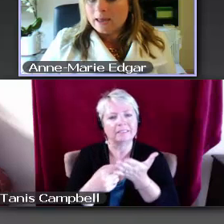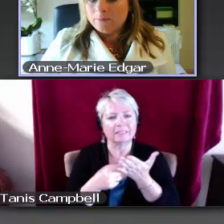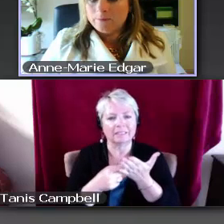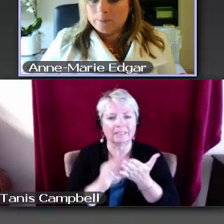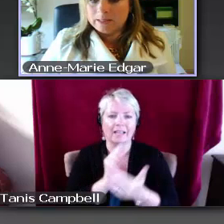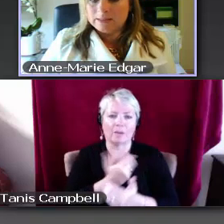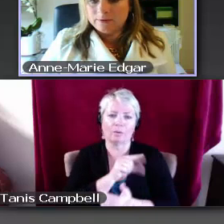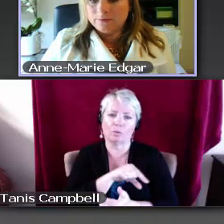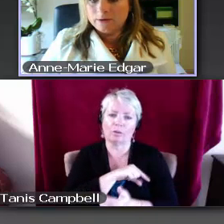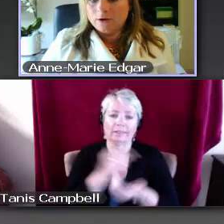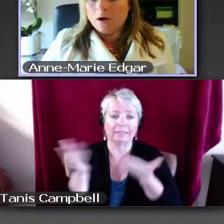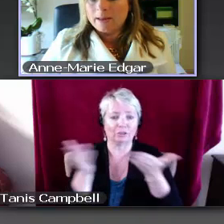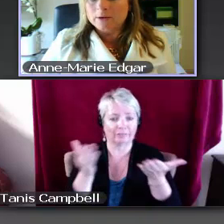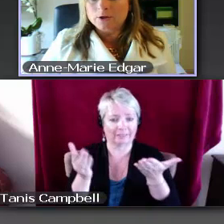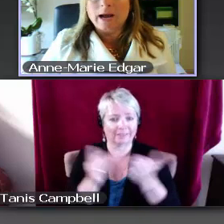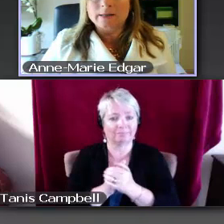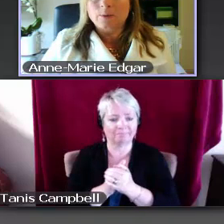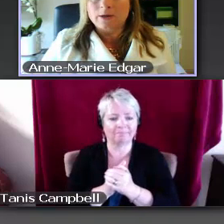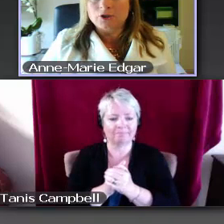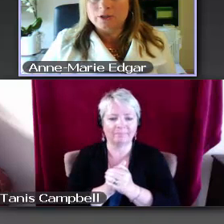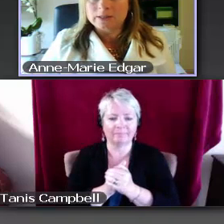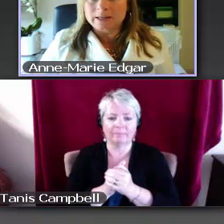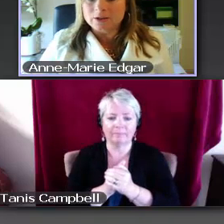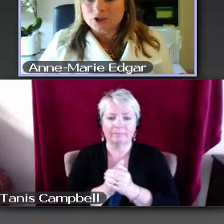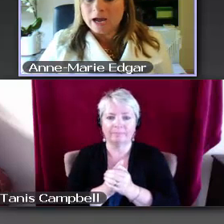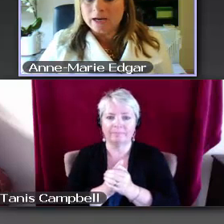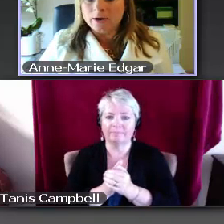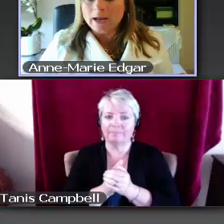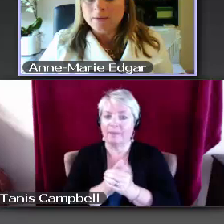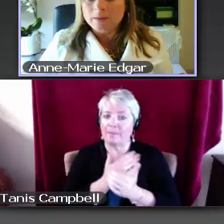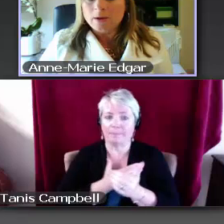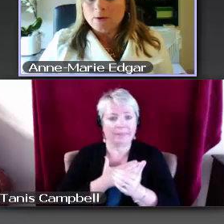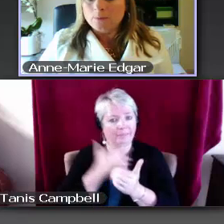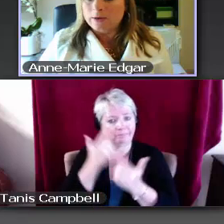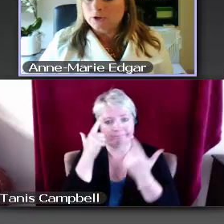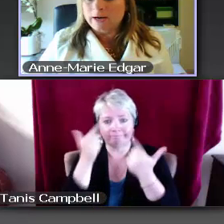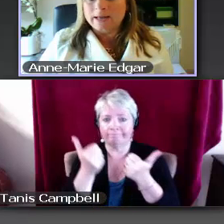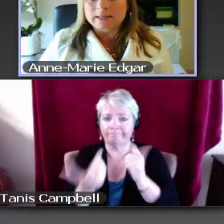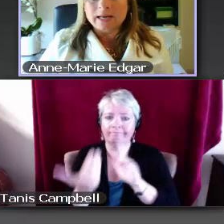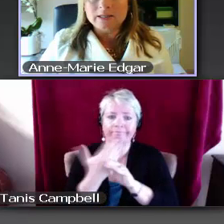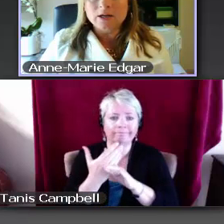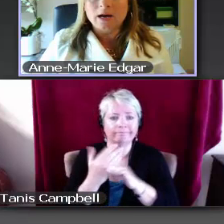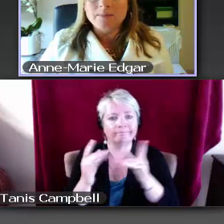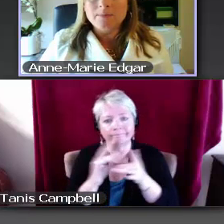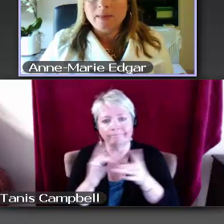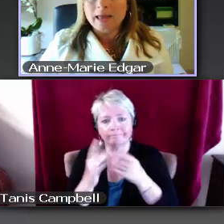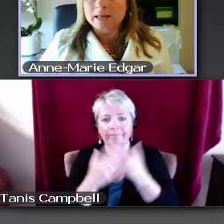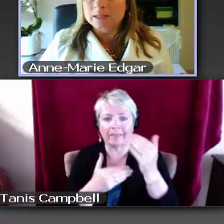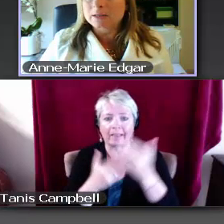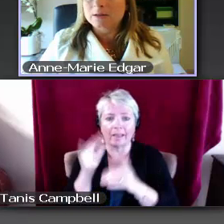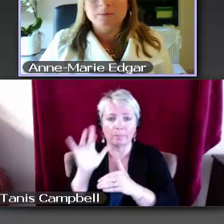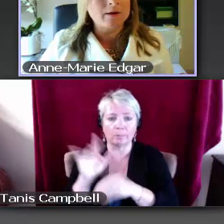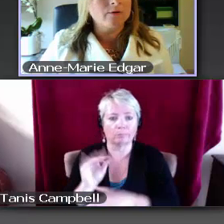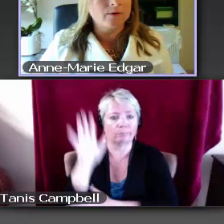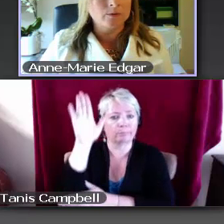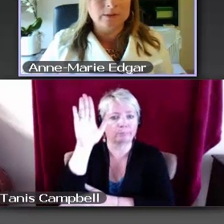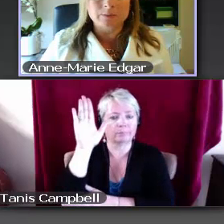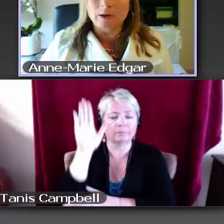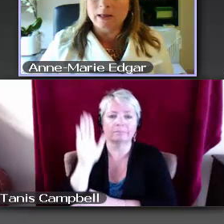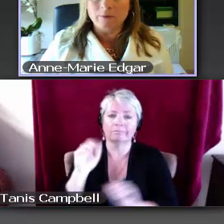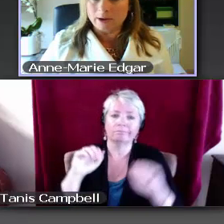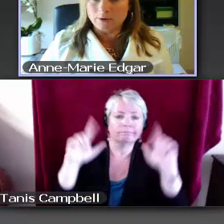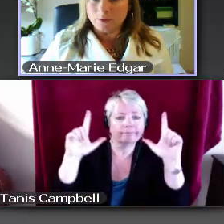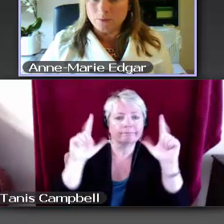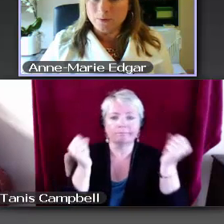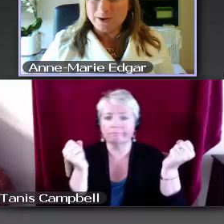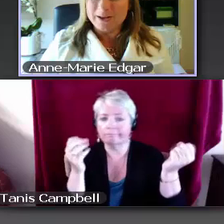So again, please feel free to comment or ask questions in the chat area. Raise your hand at any time. And the microphones, we